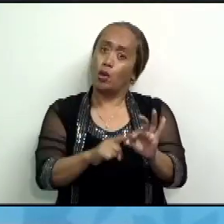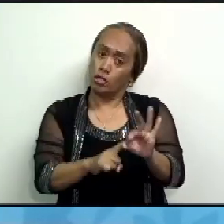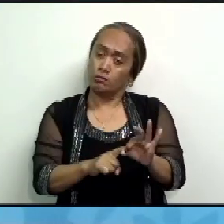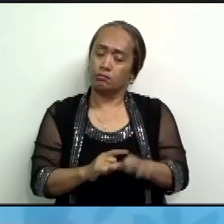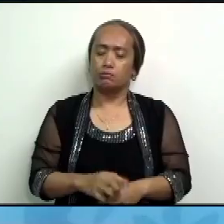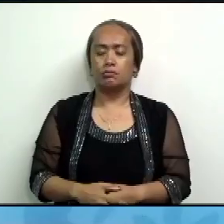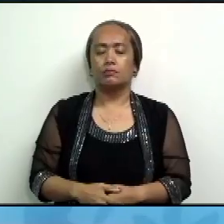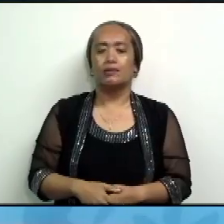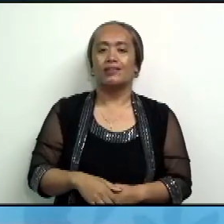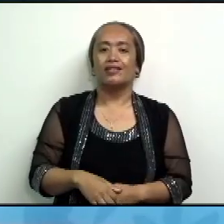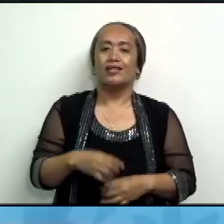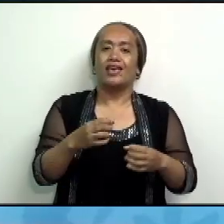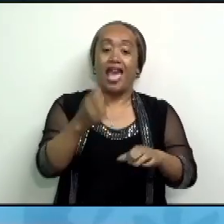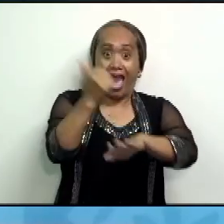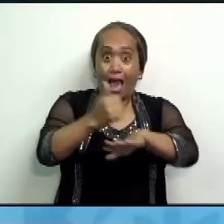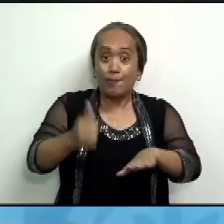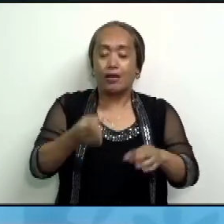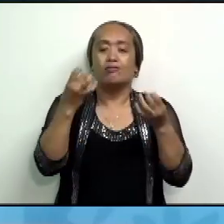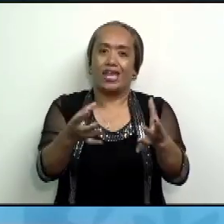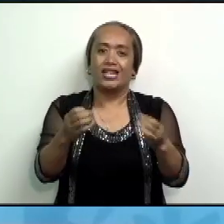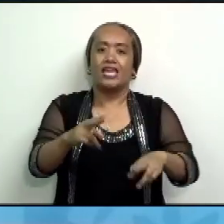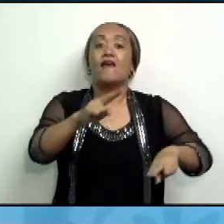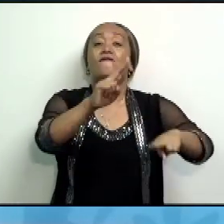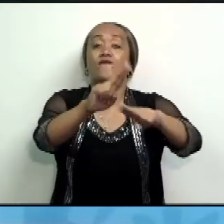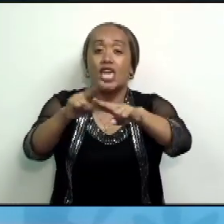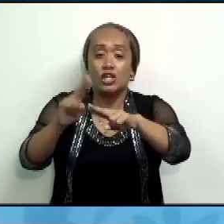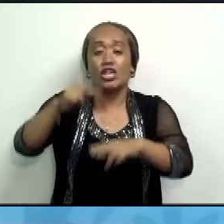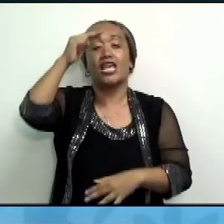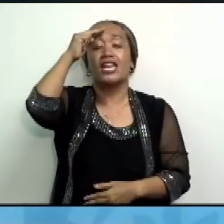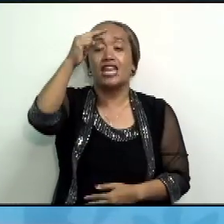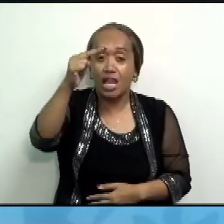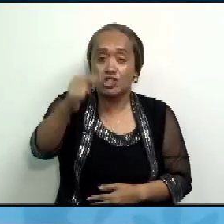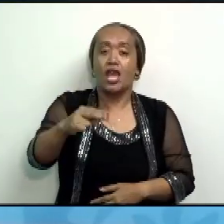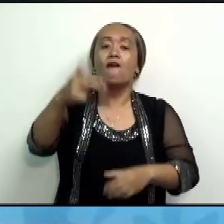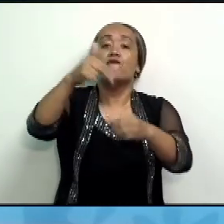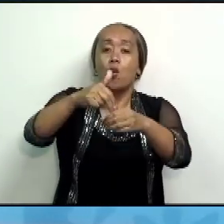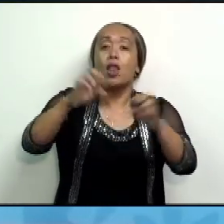We have put in place the Fiji National Fuel Emergency Action Plan.